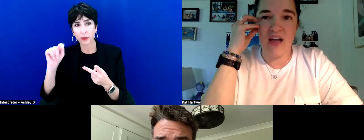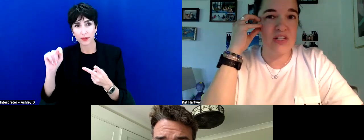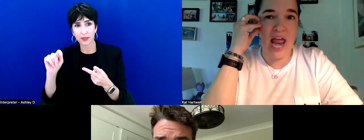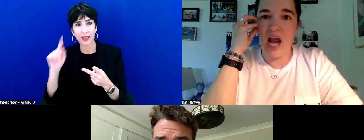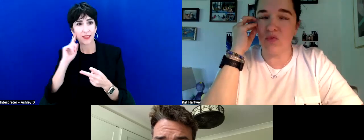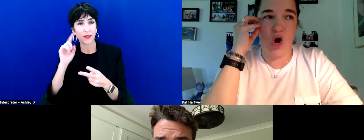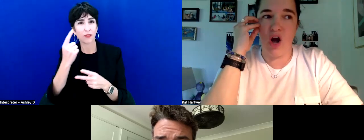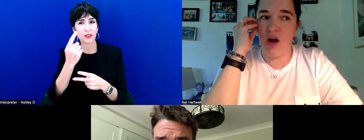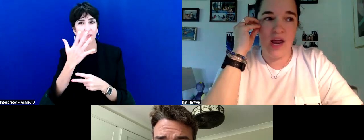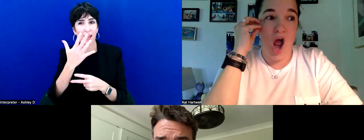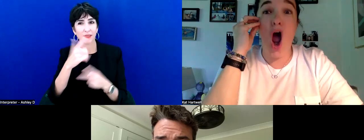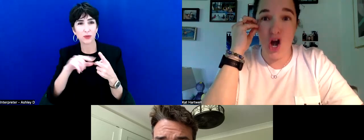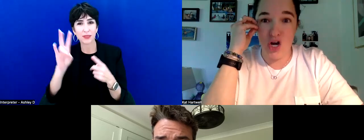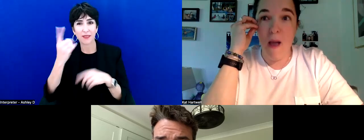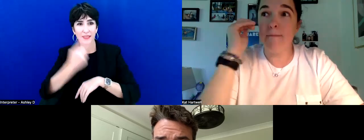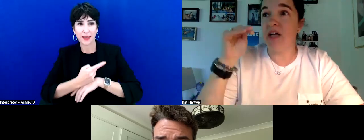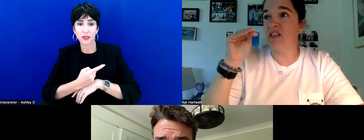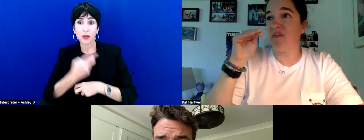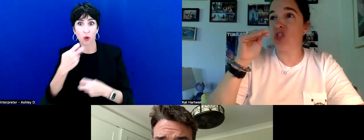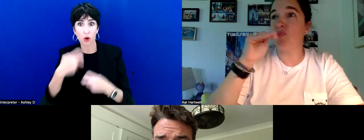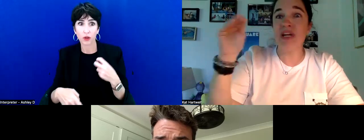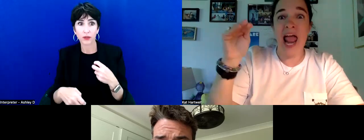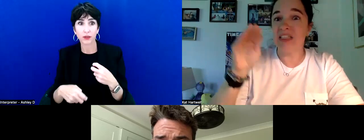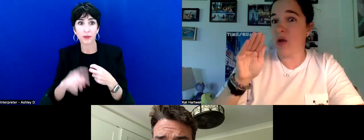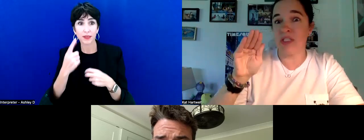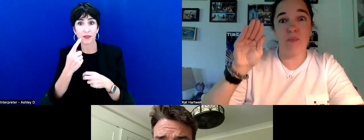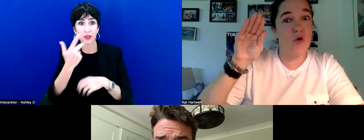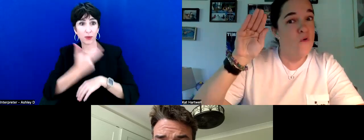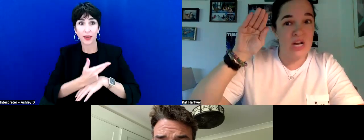5 or 7 days were hard because the first 3